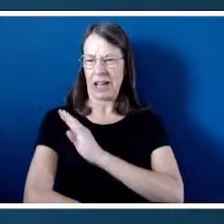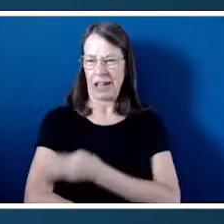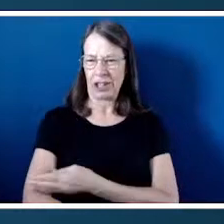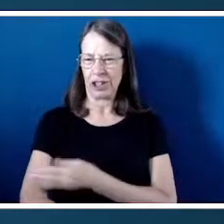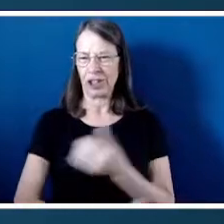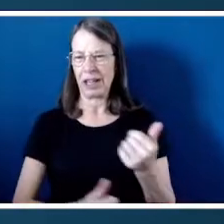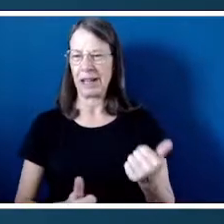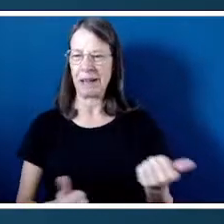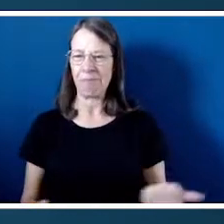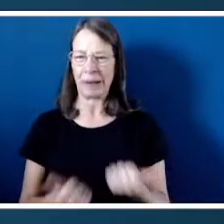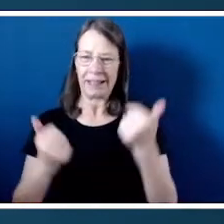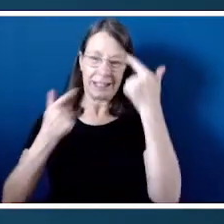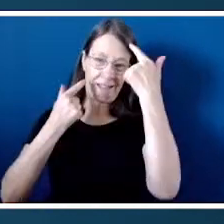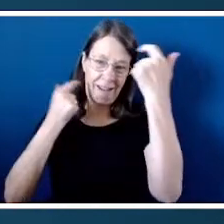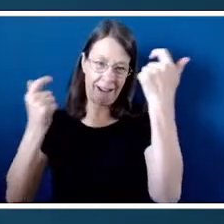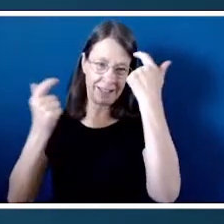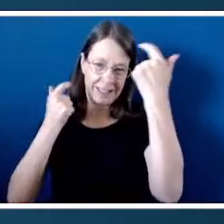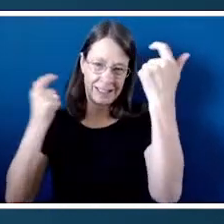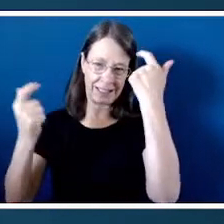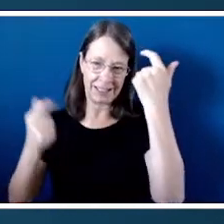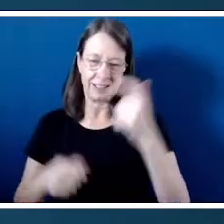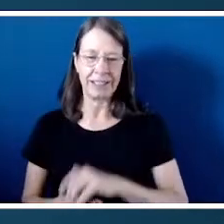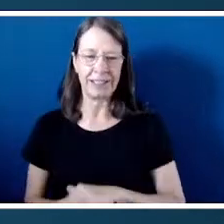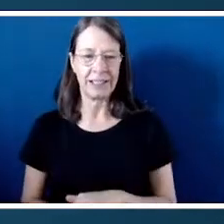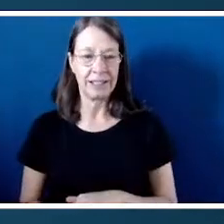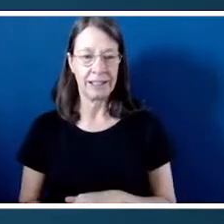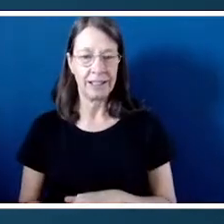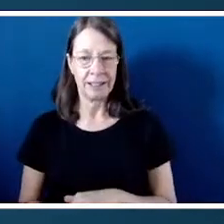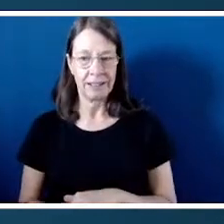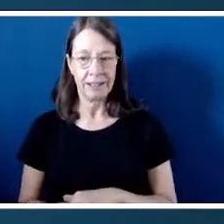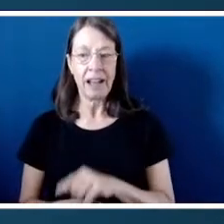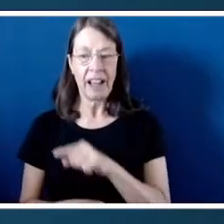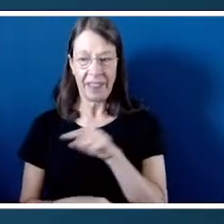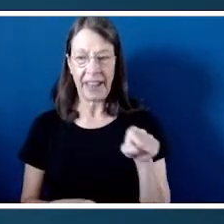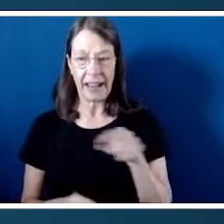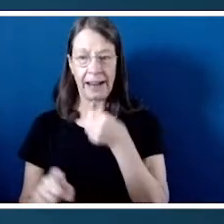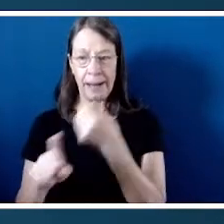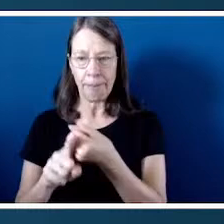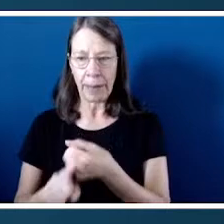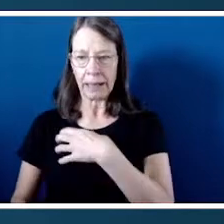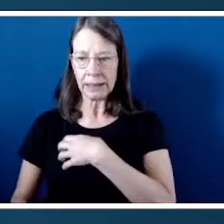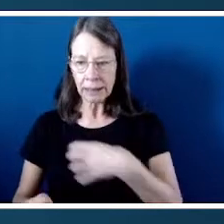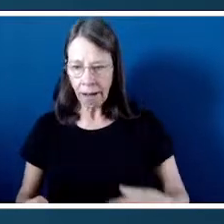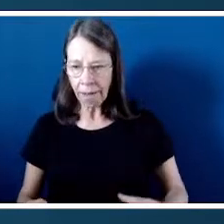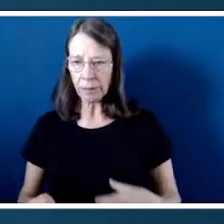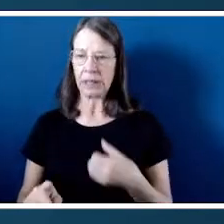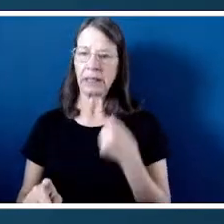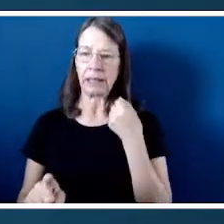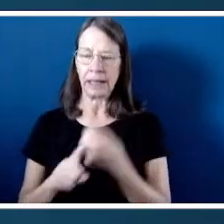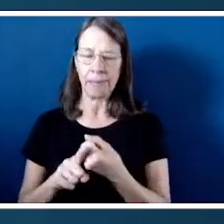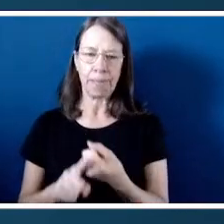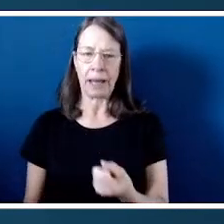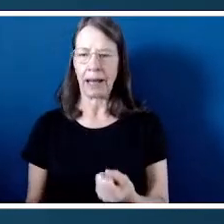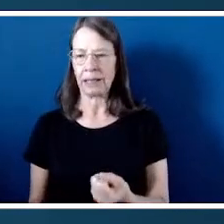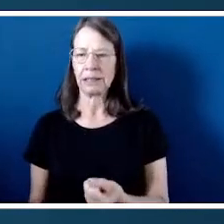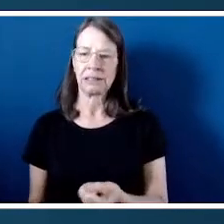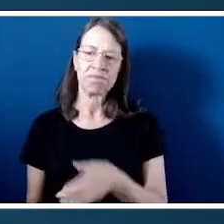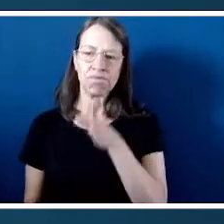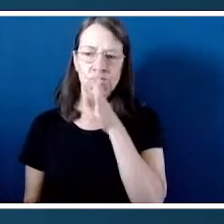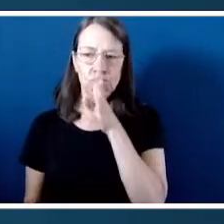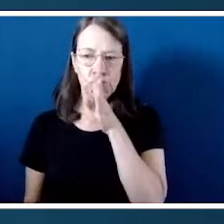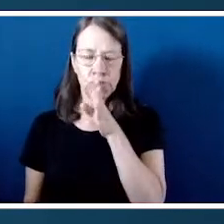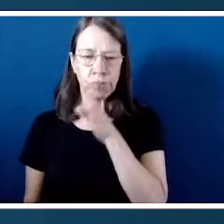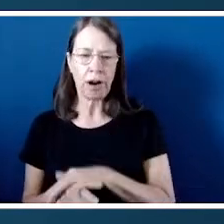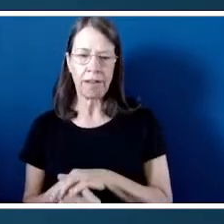These are felt inside governments, in private sector, small and medium